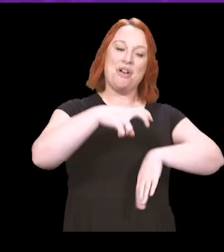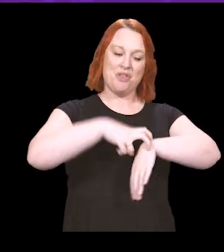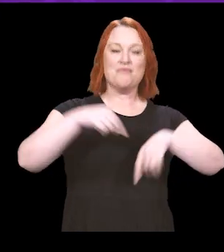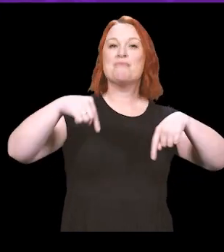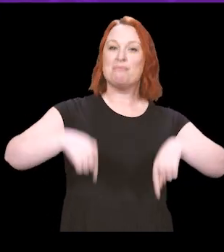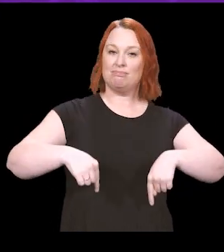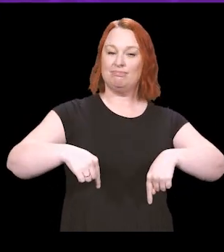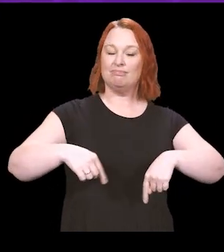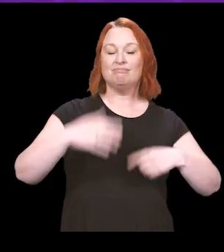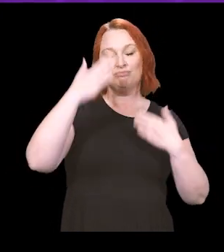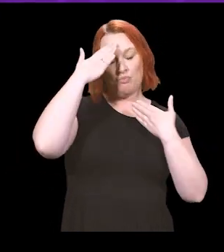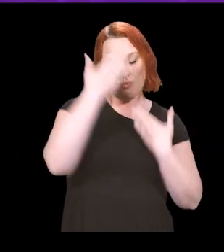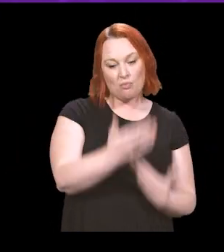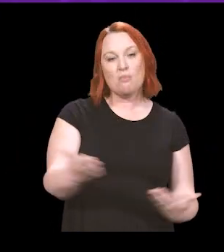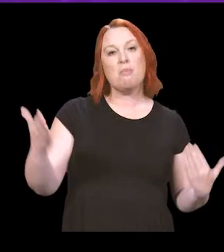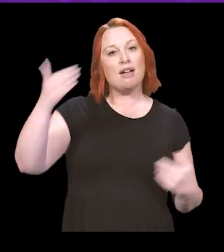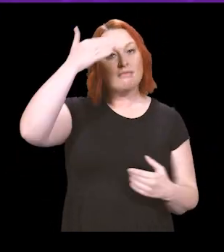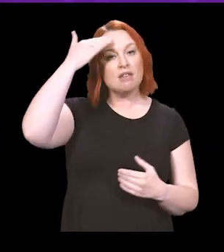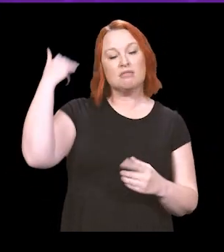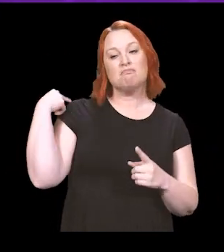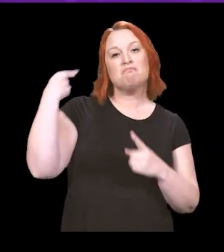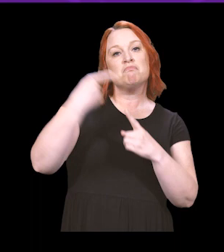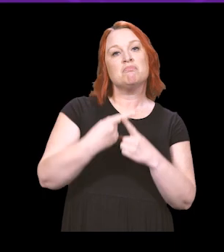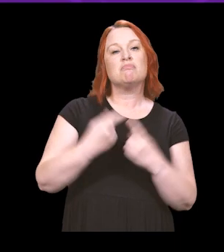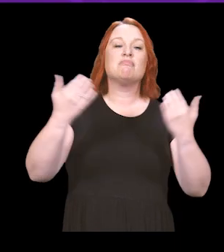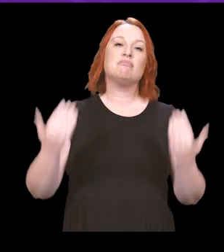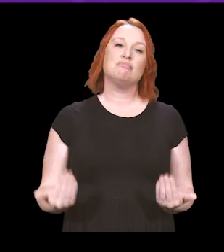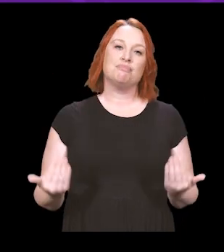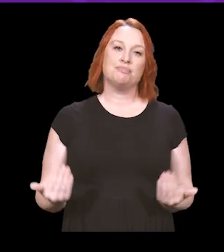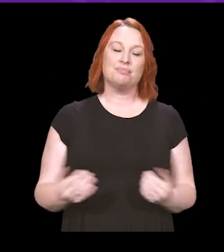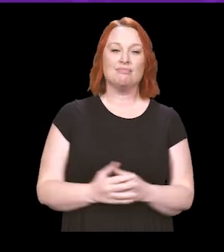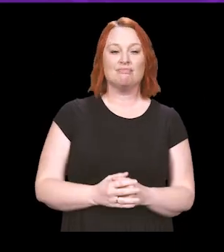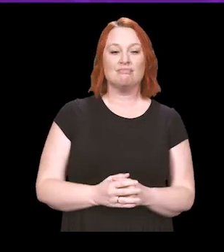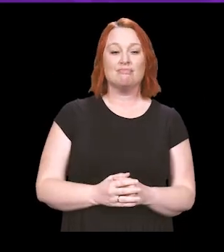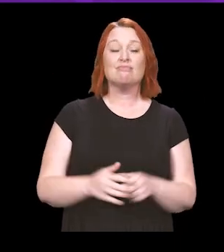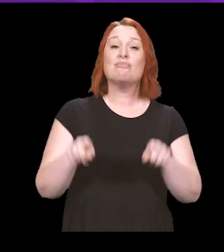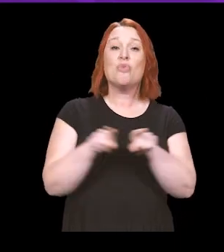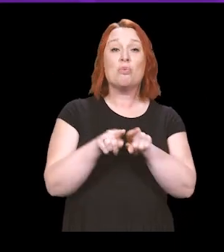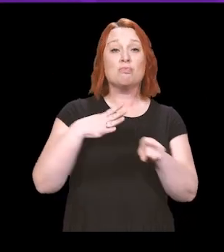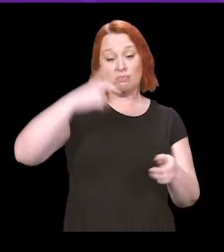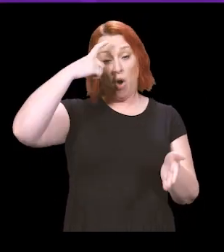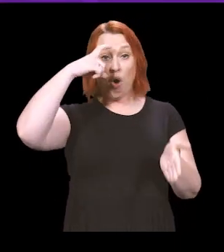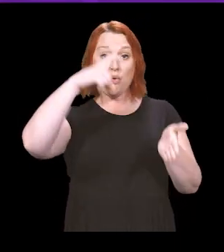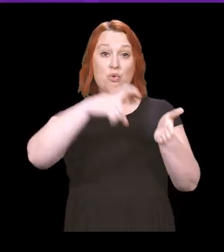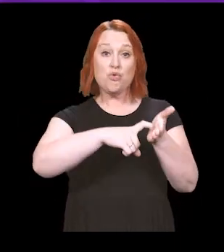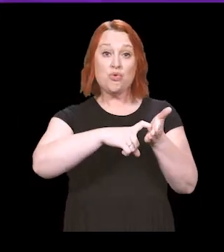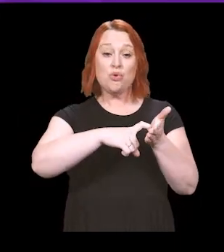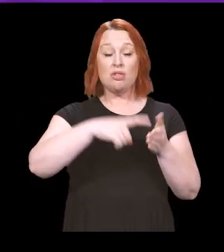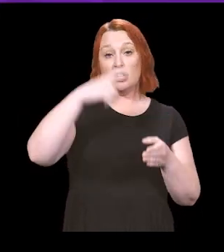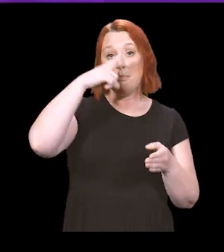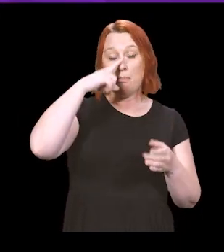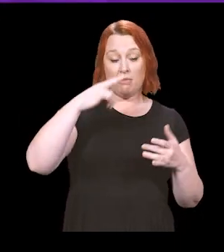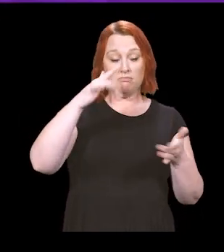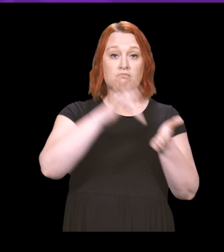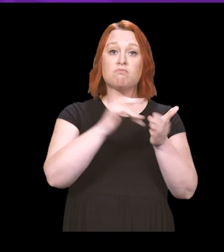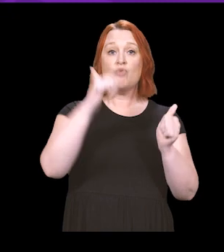are located, and pay our respects to ancestors and elders, past and present. We would also like to acknowledge the contributions of those